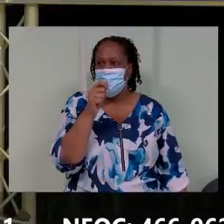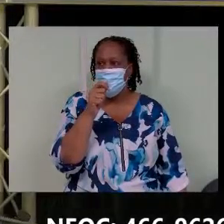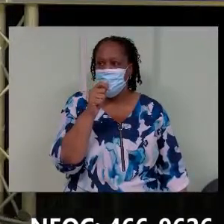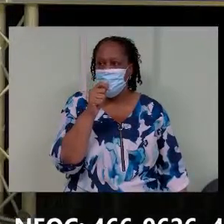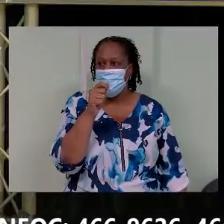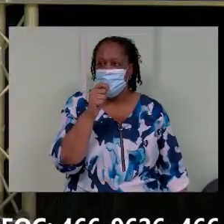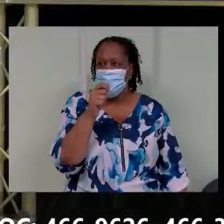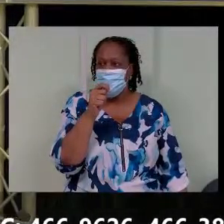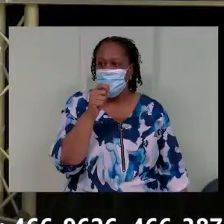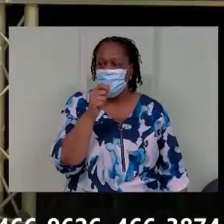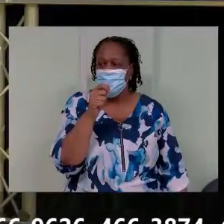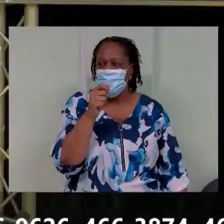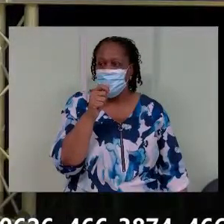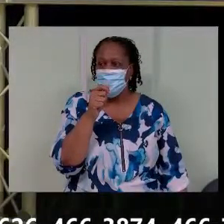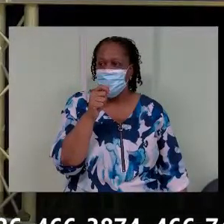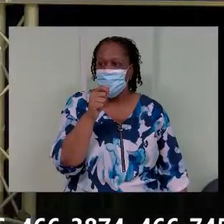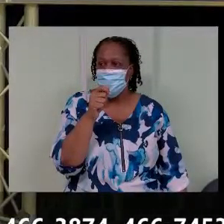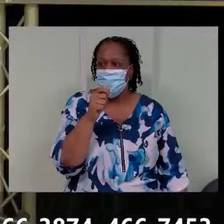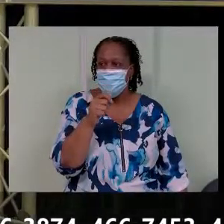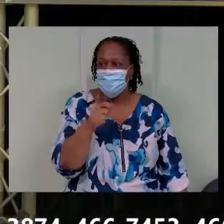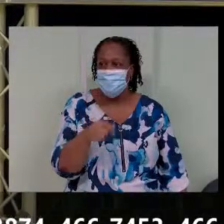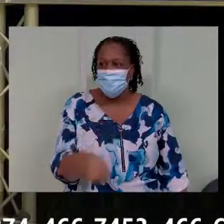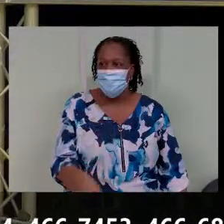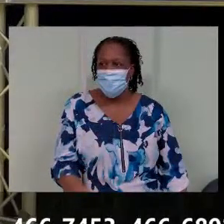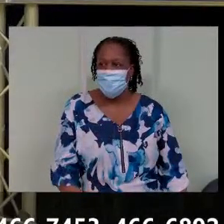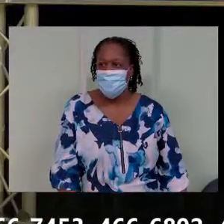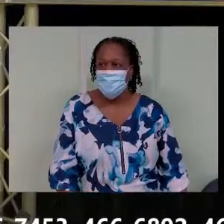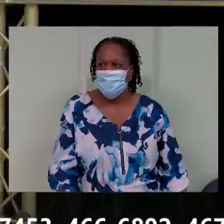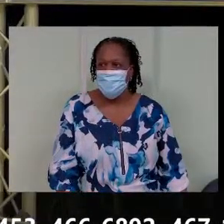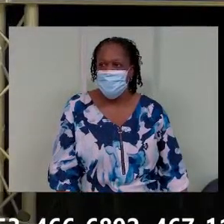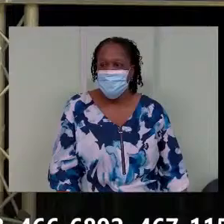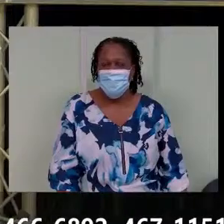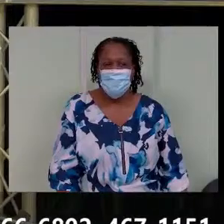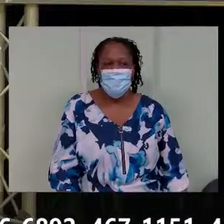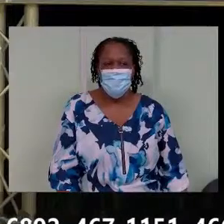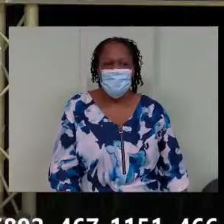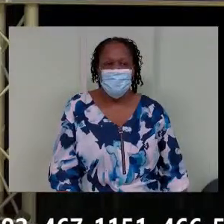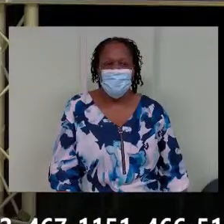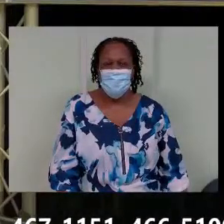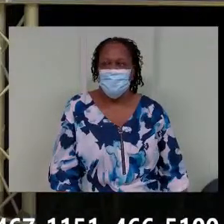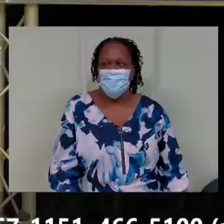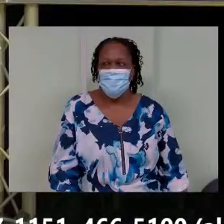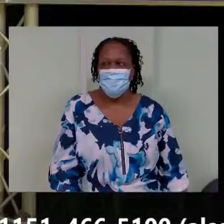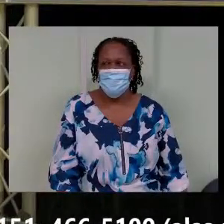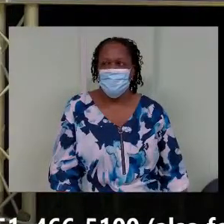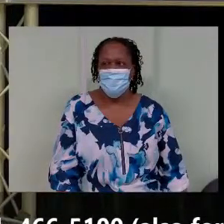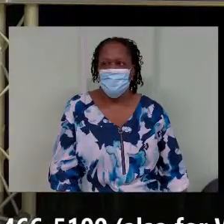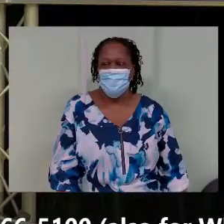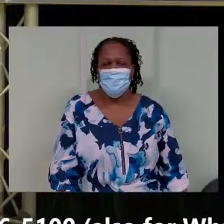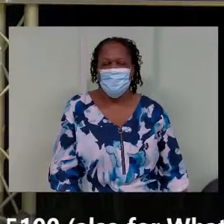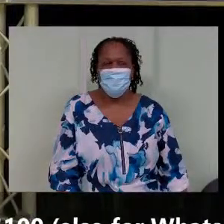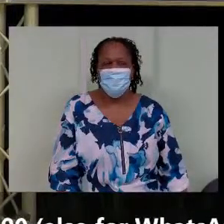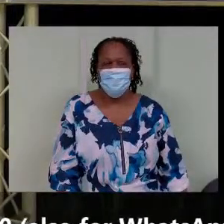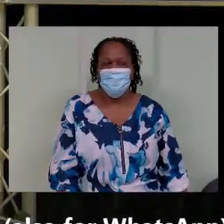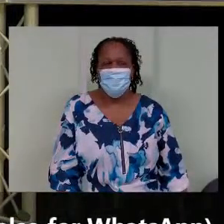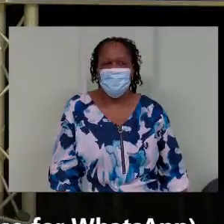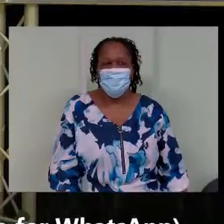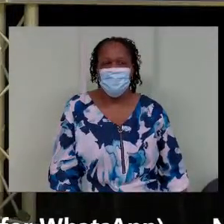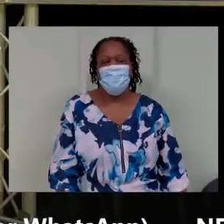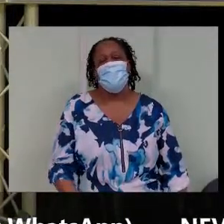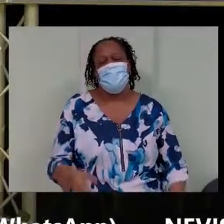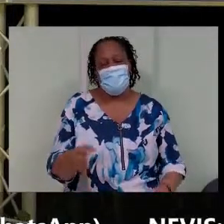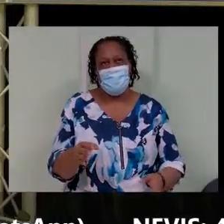safer if it is done by using one's wrists. Is there any scientific basis for this